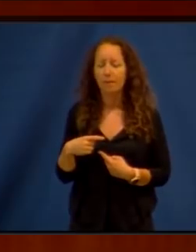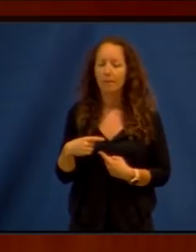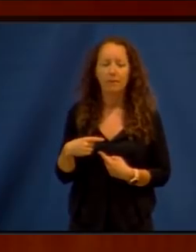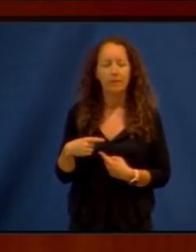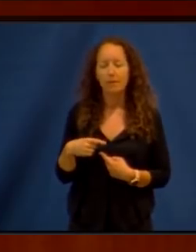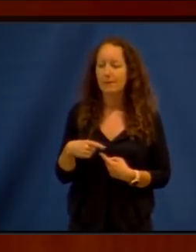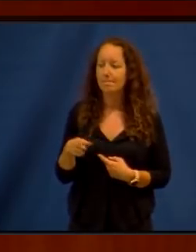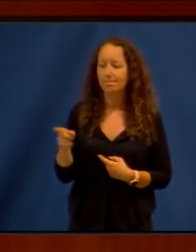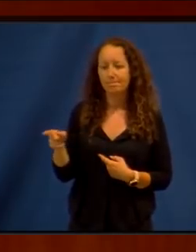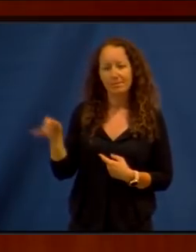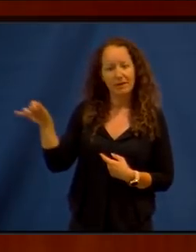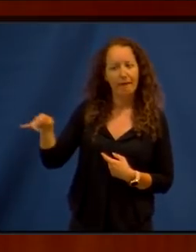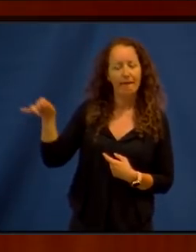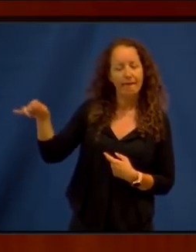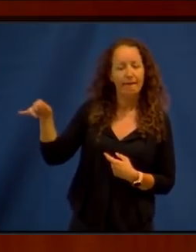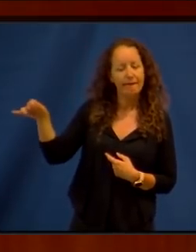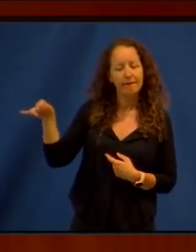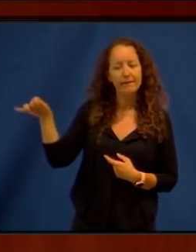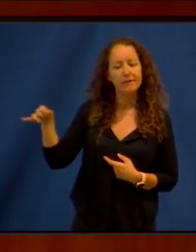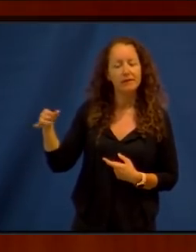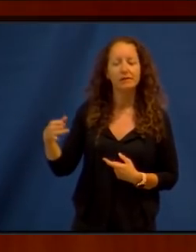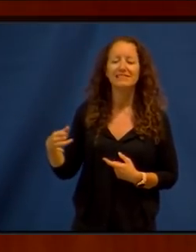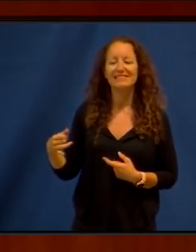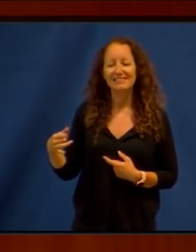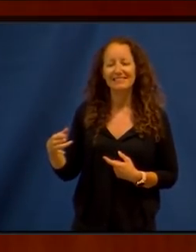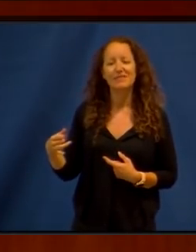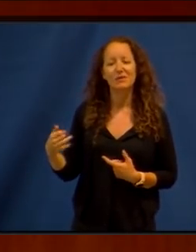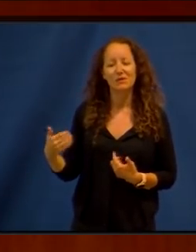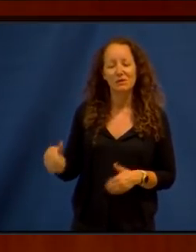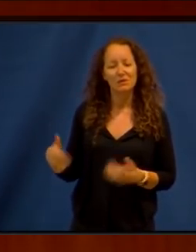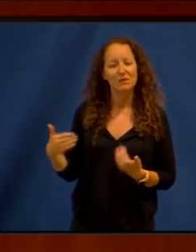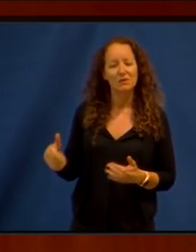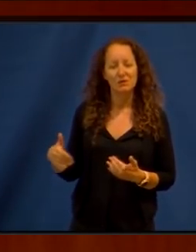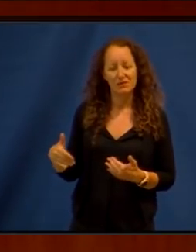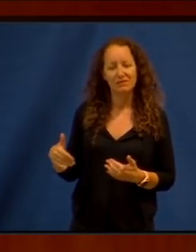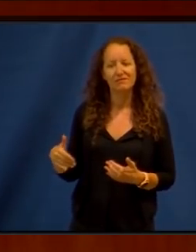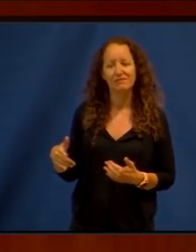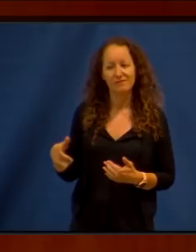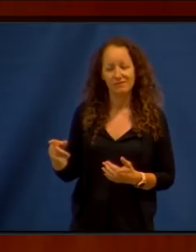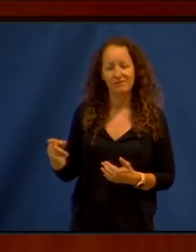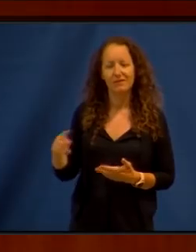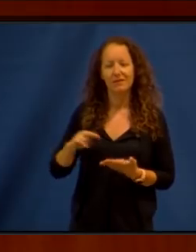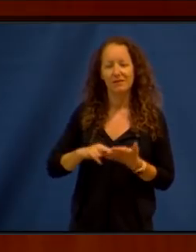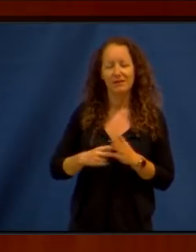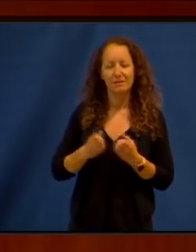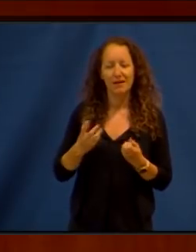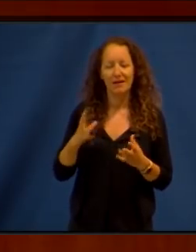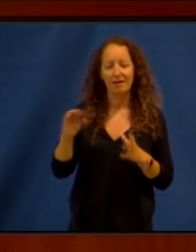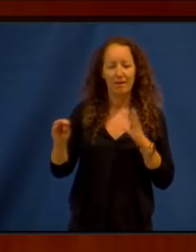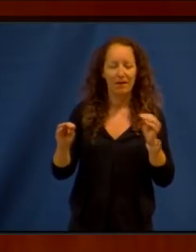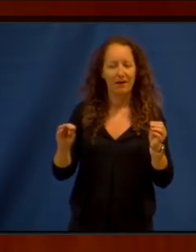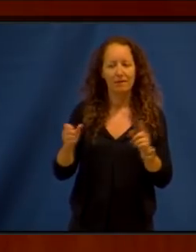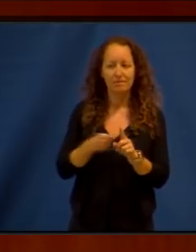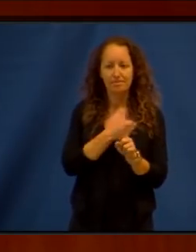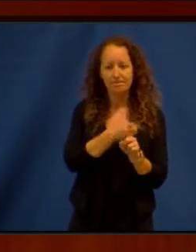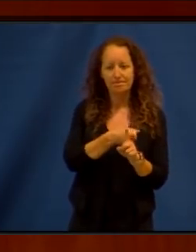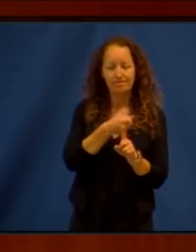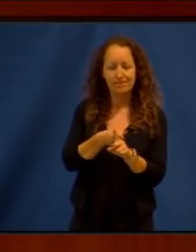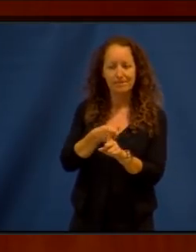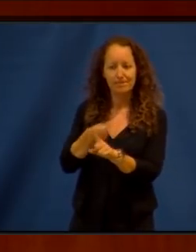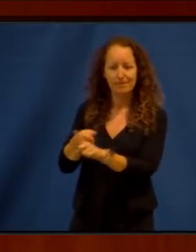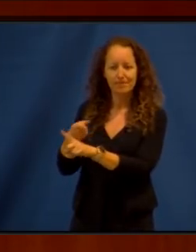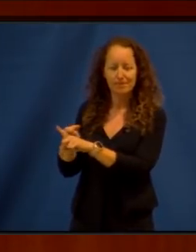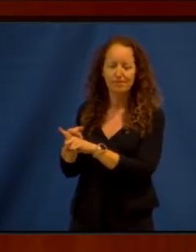procedures. And so that has been having a meaningful impact to those organizations. And if you look across the U.S.